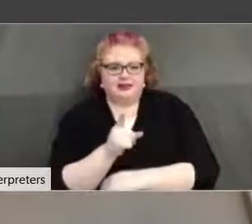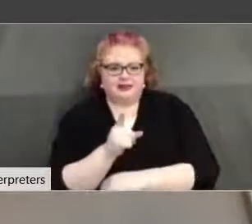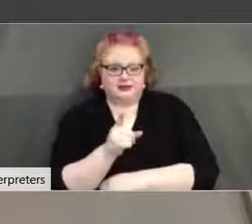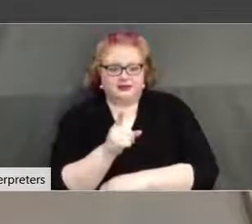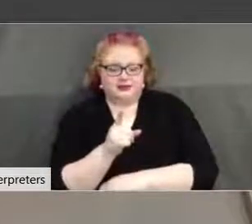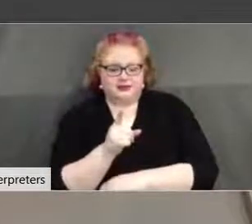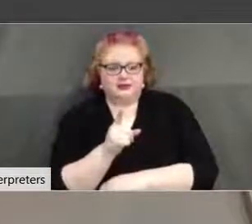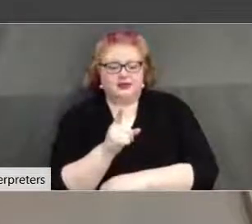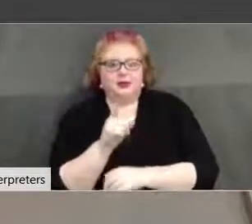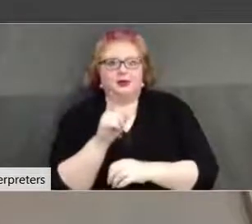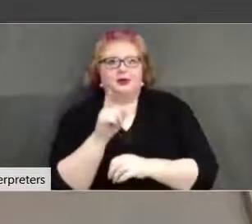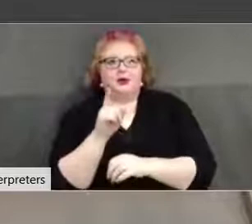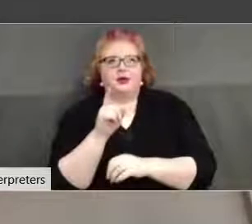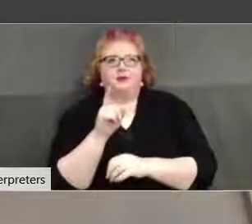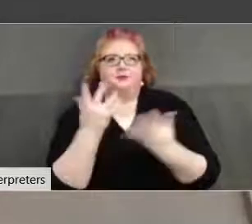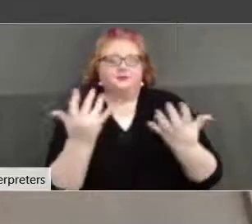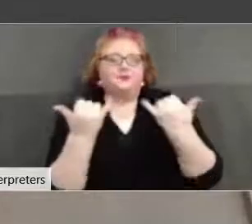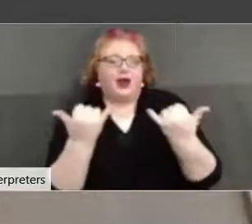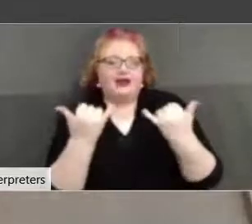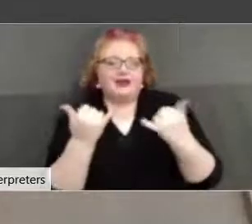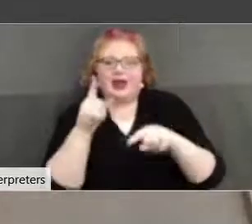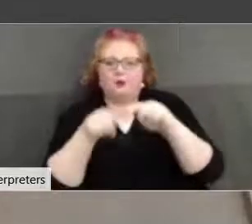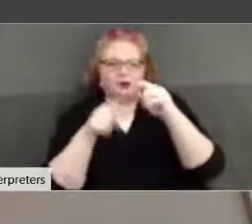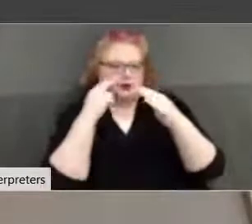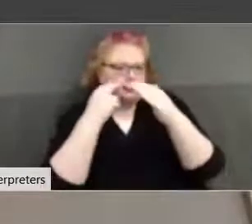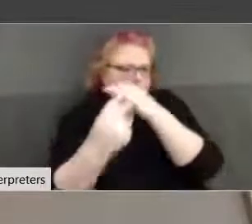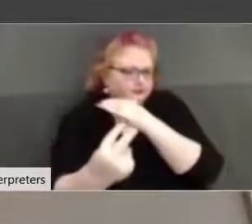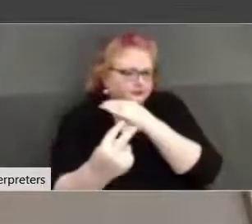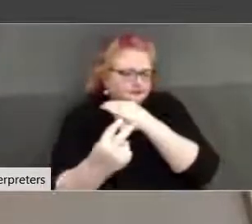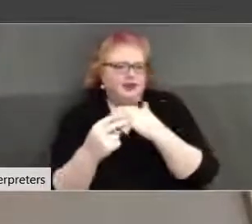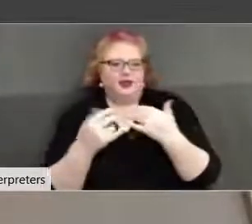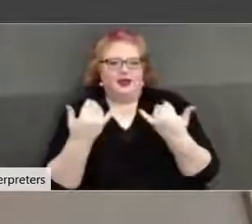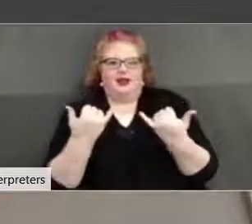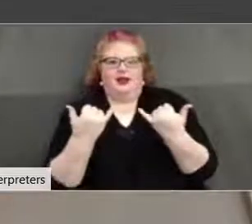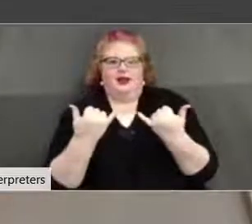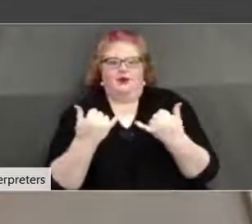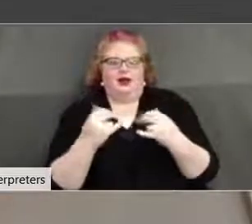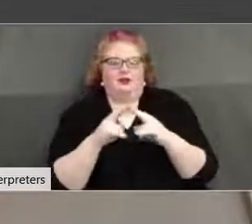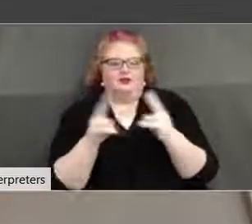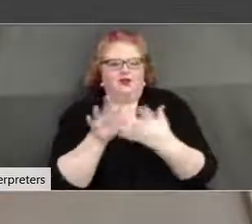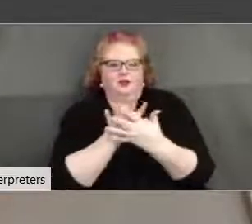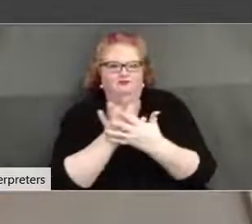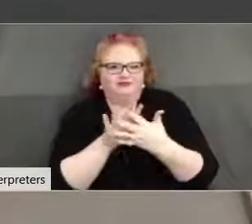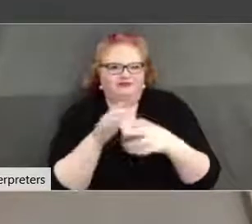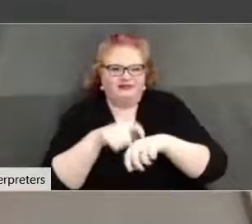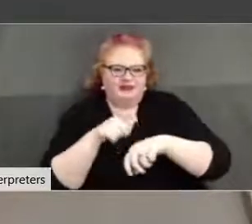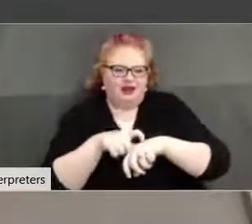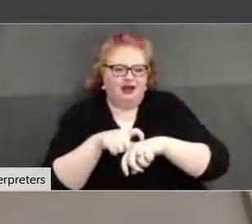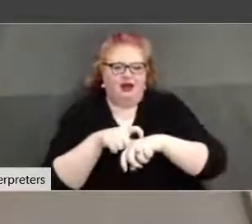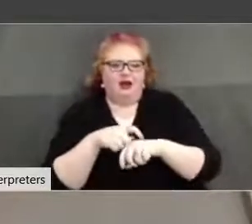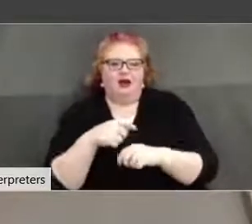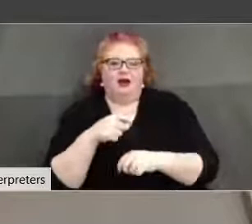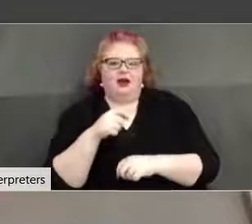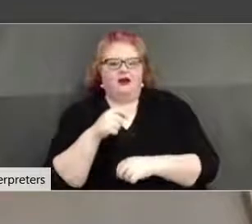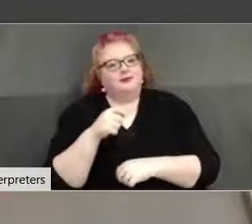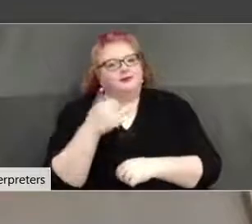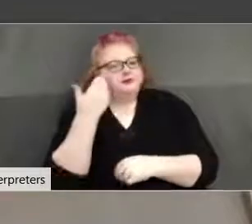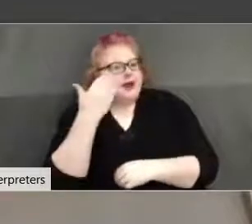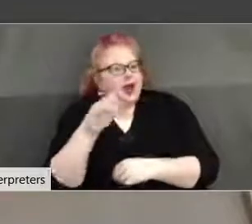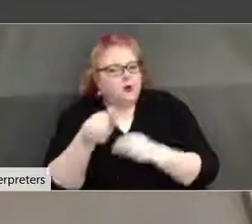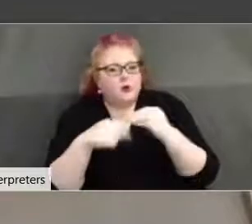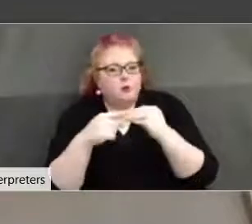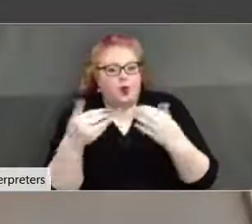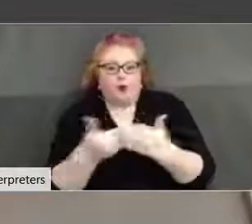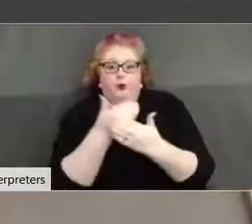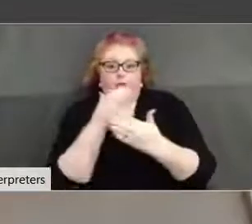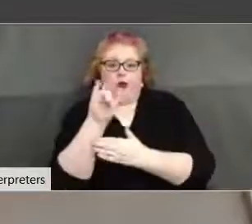now, I disagree with Lance. I don't think that you're going to see this huge amount of new claims coming in January, February, and March